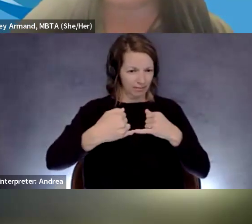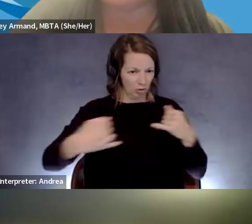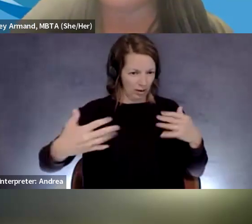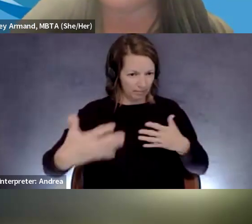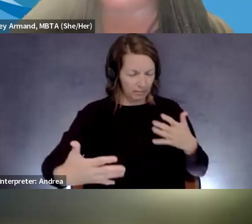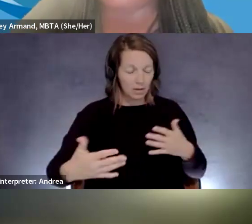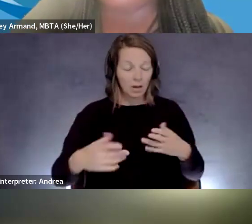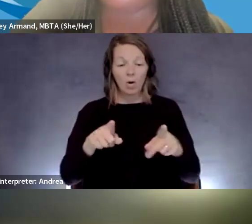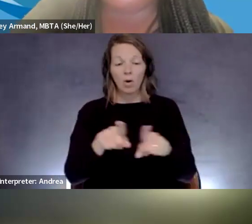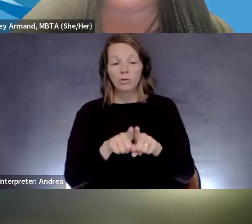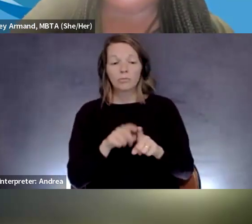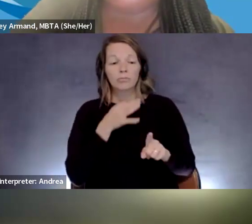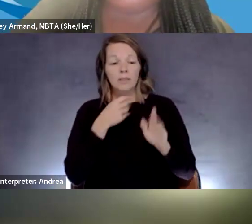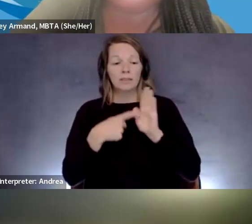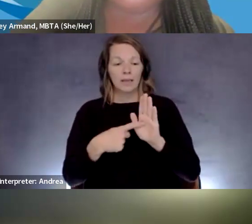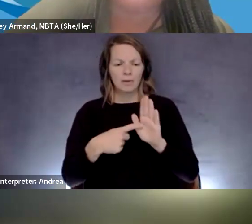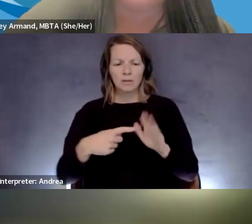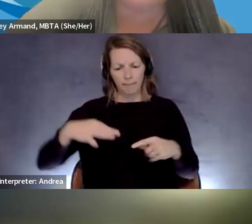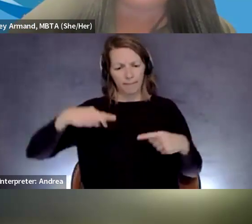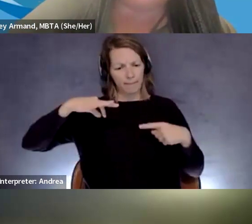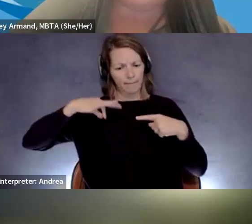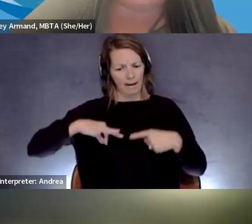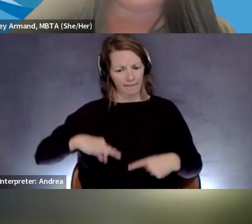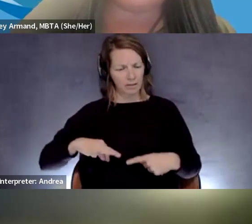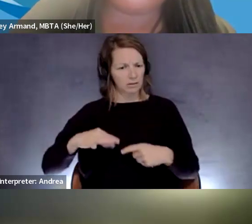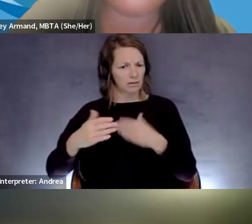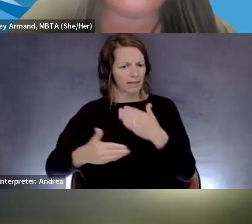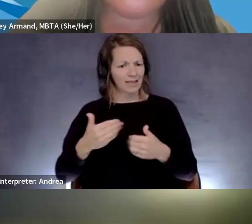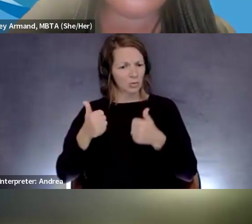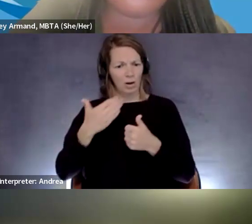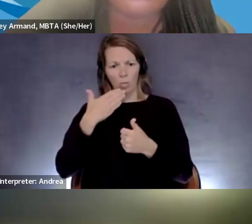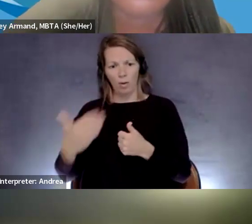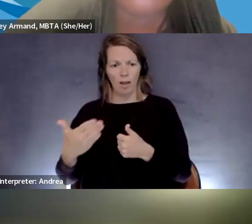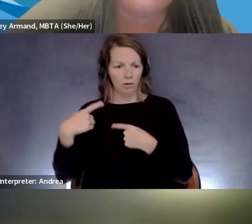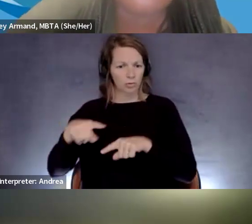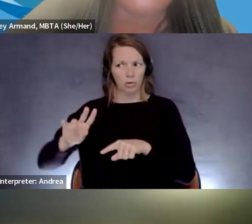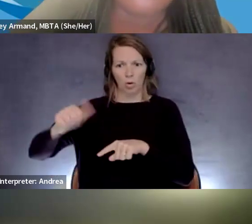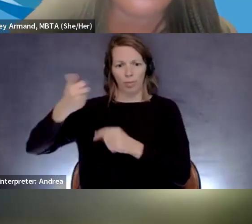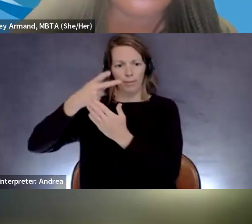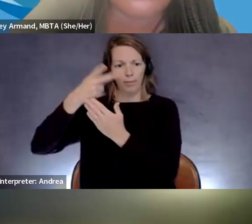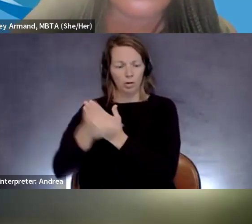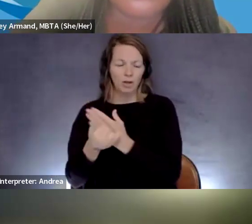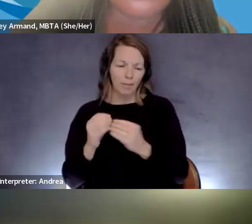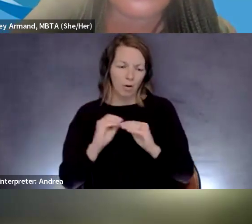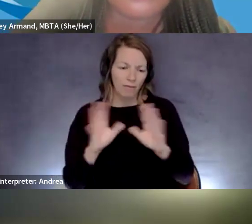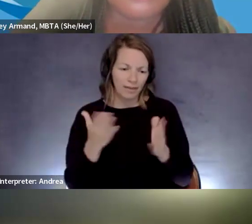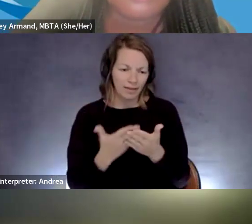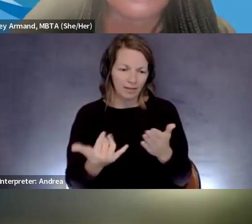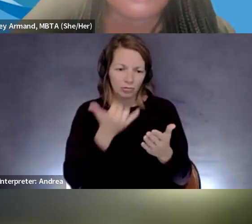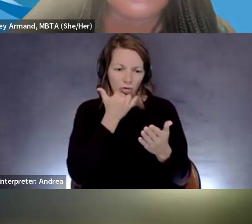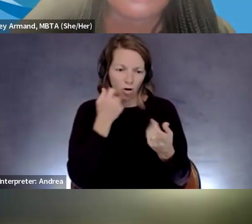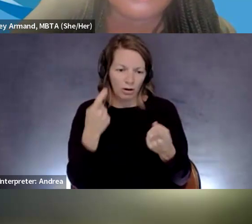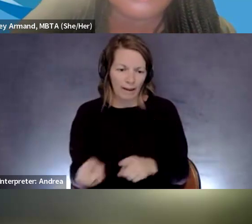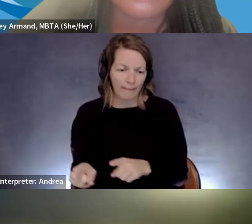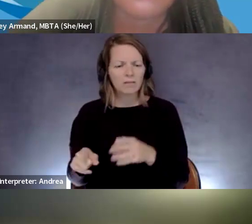hear examples of not just the benefits and that things went well, but obviously with projects like these, things go wrong. So